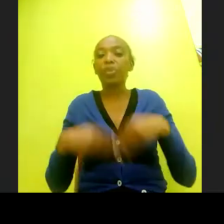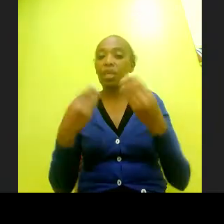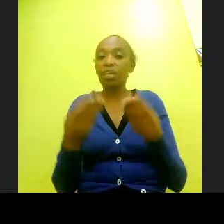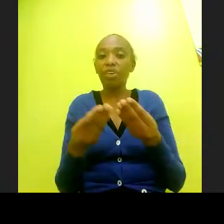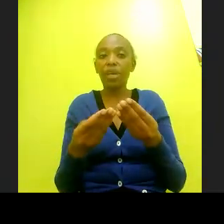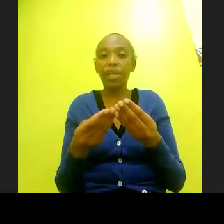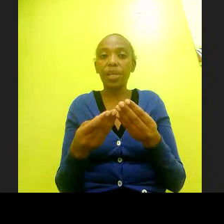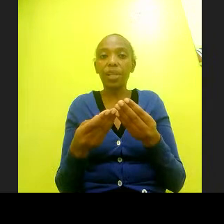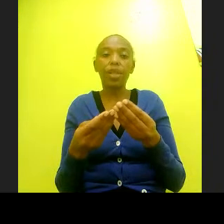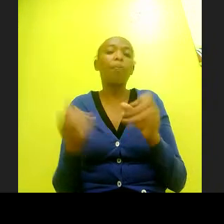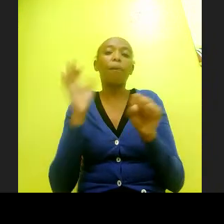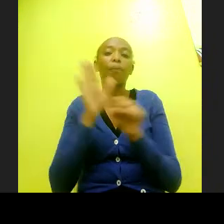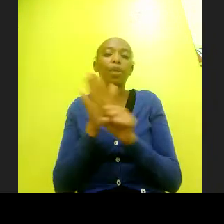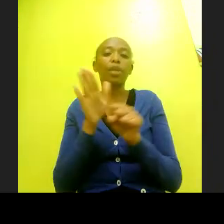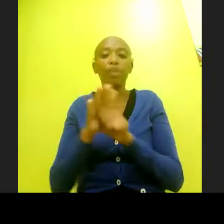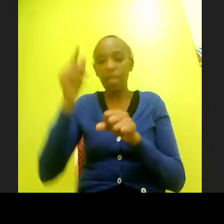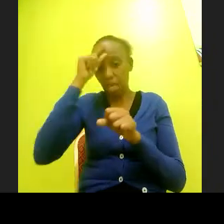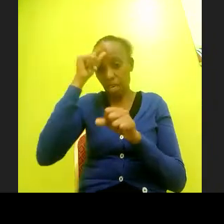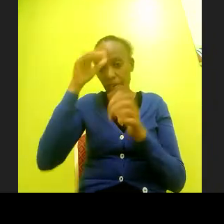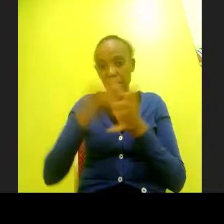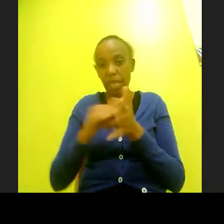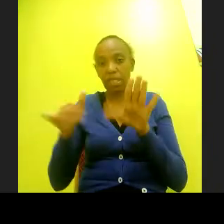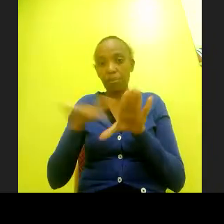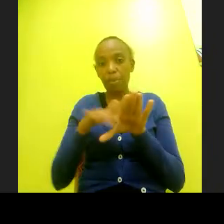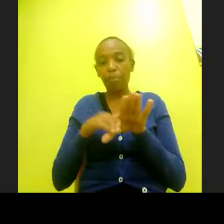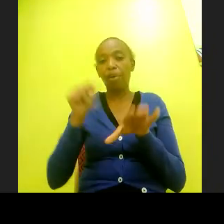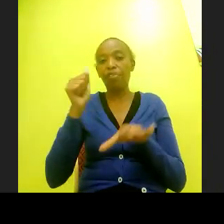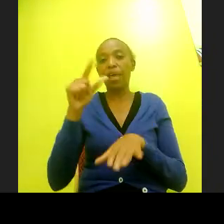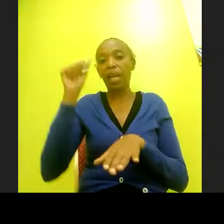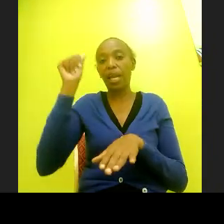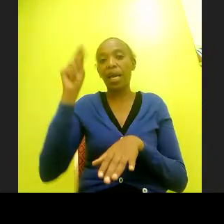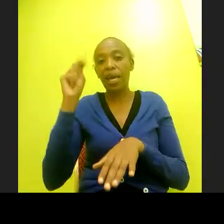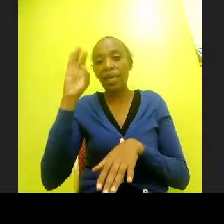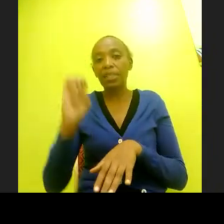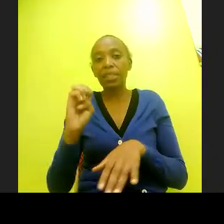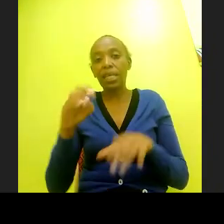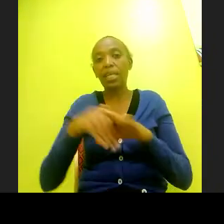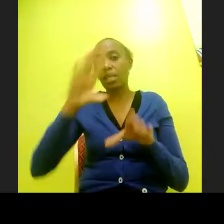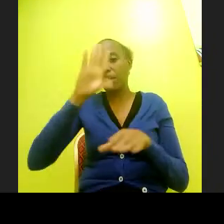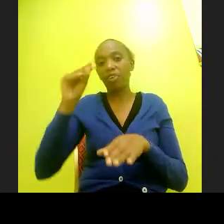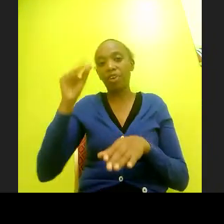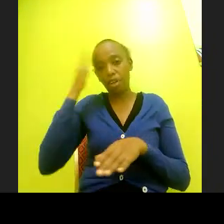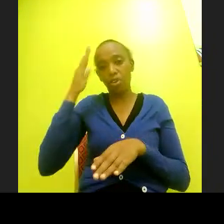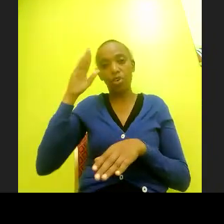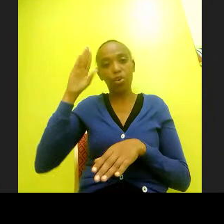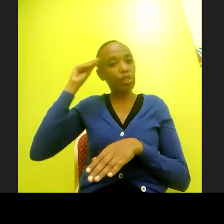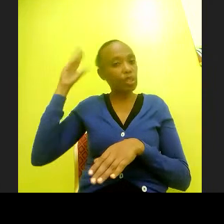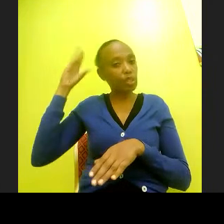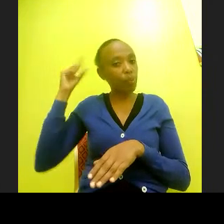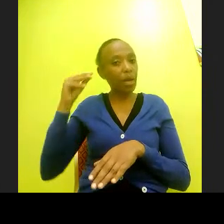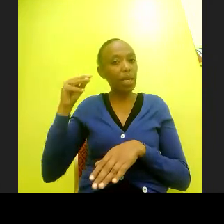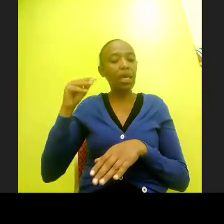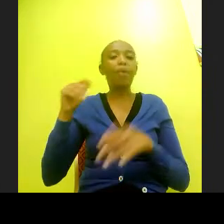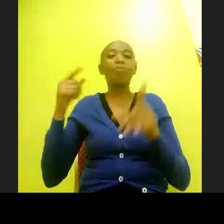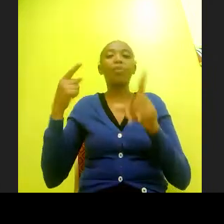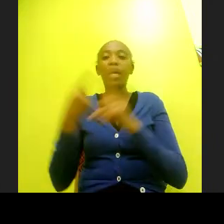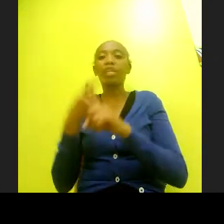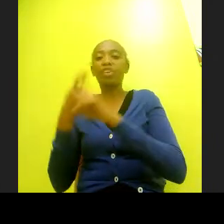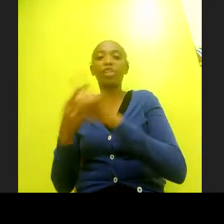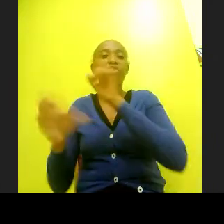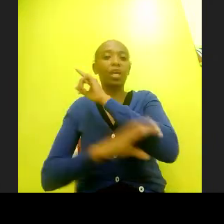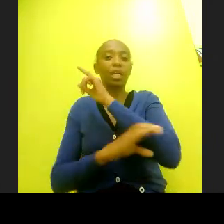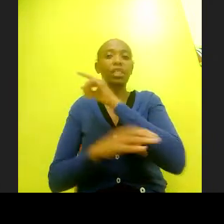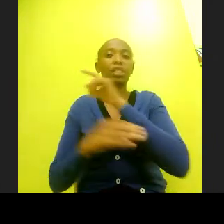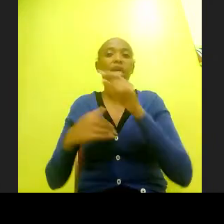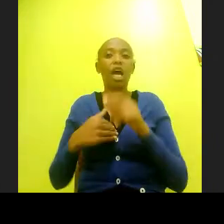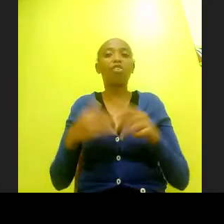multiple governments that are members of the Alliance, and on the continent, we know that Somalia, Mozambique, South Africa, Guinea, and Senegal have already